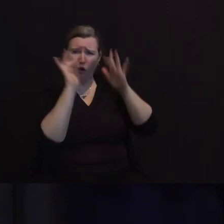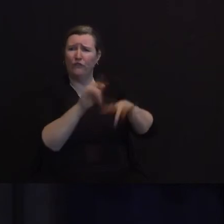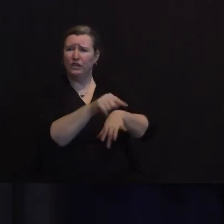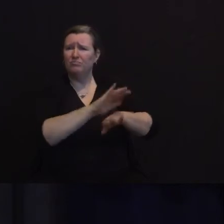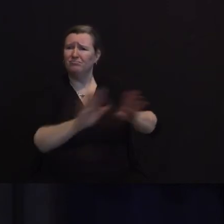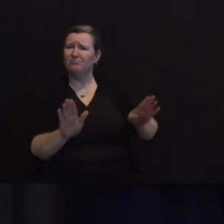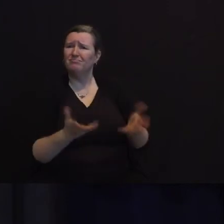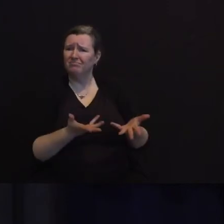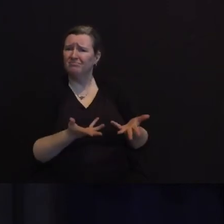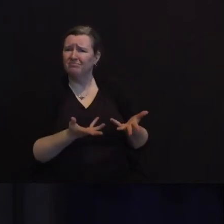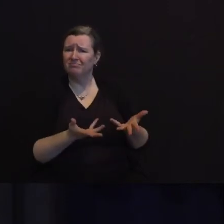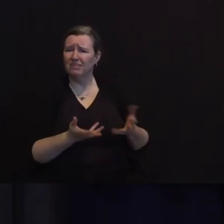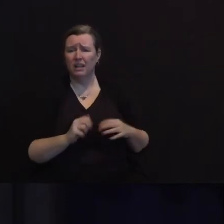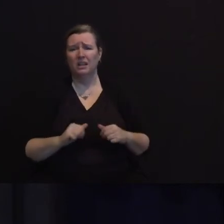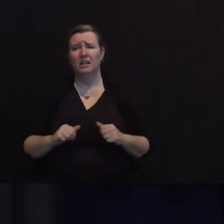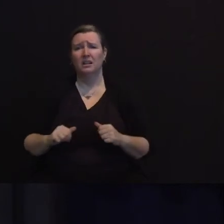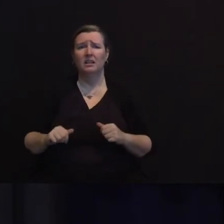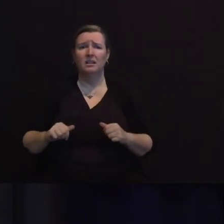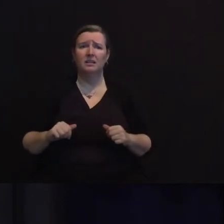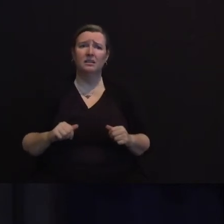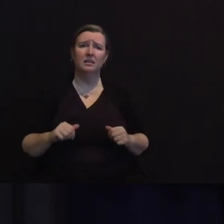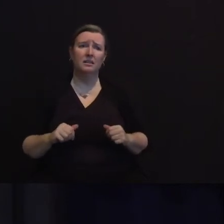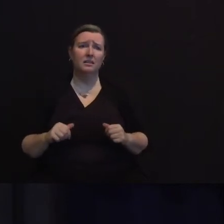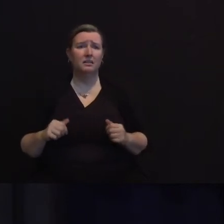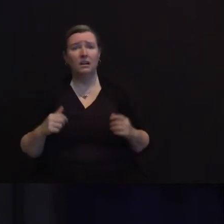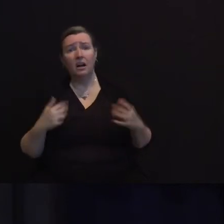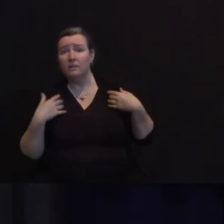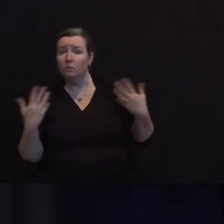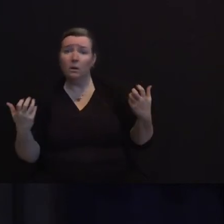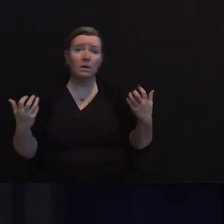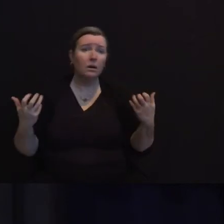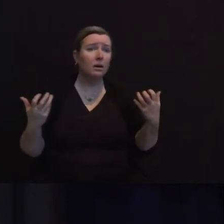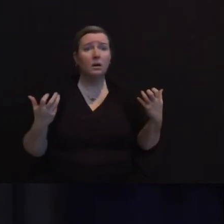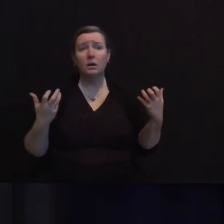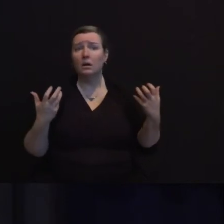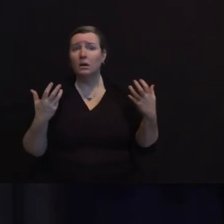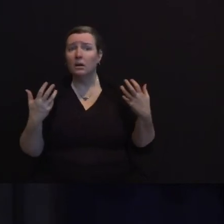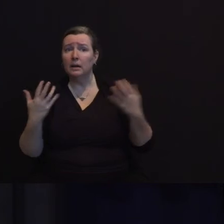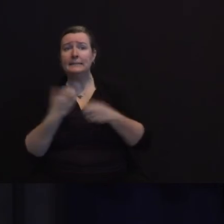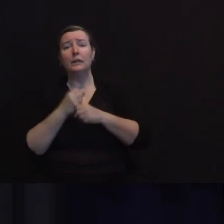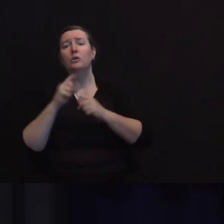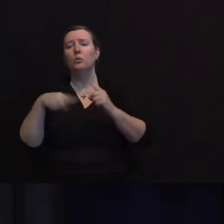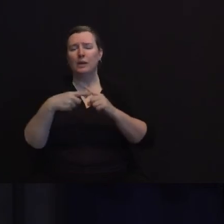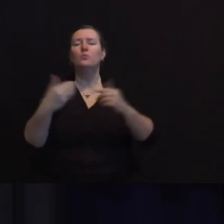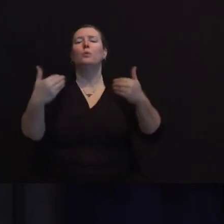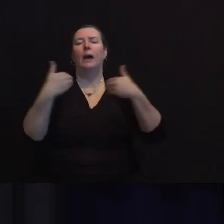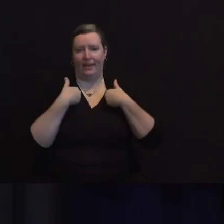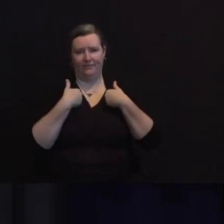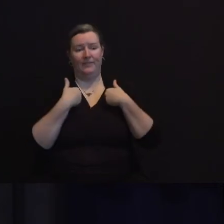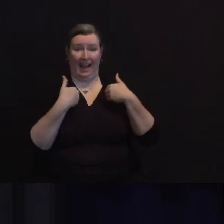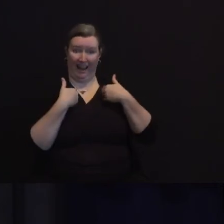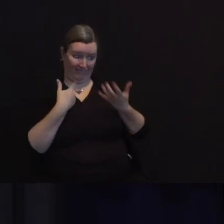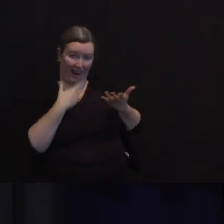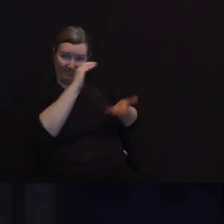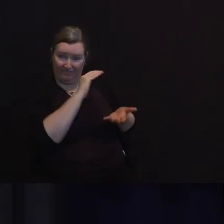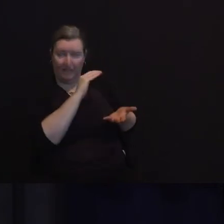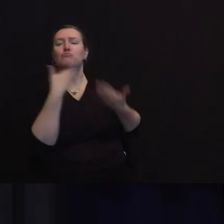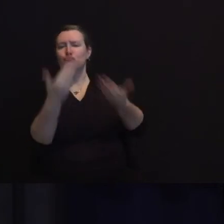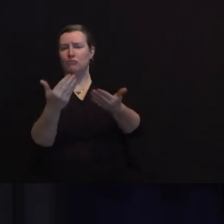a vaccine when the supply is available. Right now, the supply is very